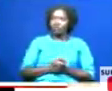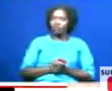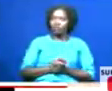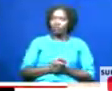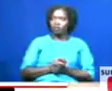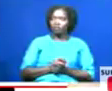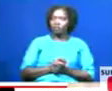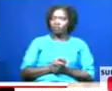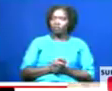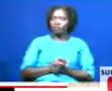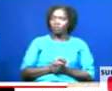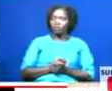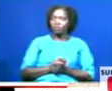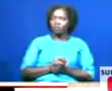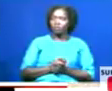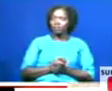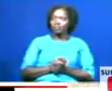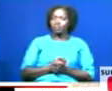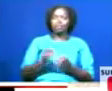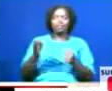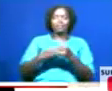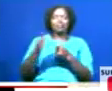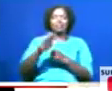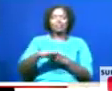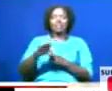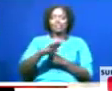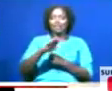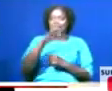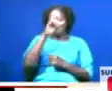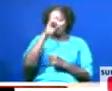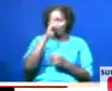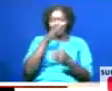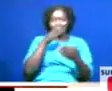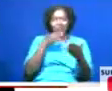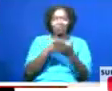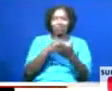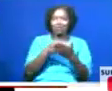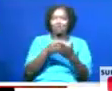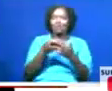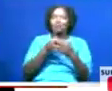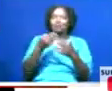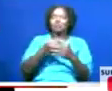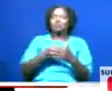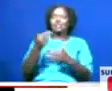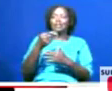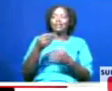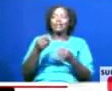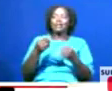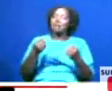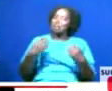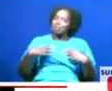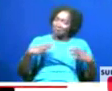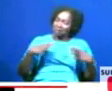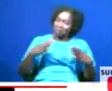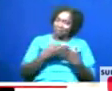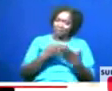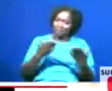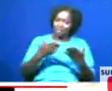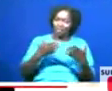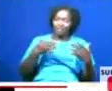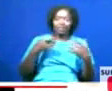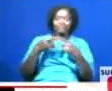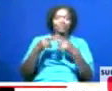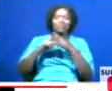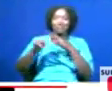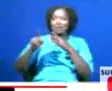In the Kibera area, police blocked roads leading out of the highly populated estate as they engaged protesters in running